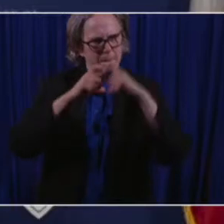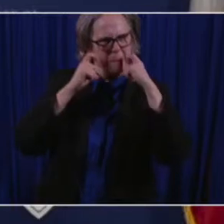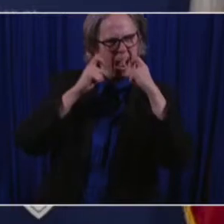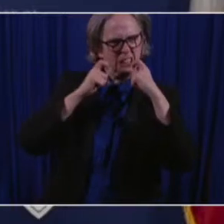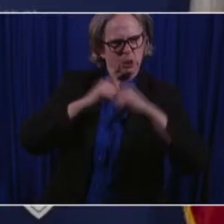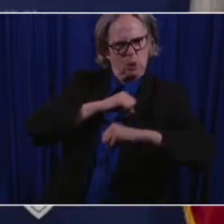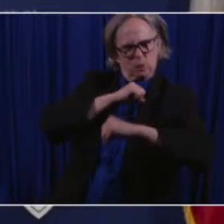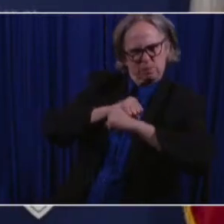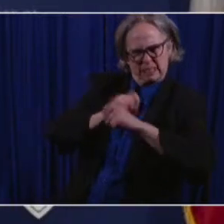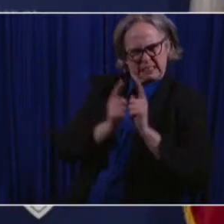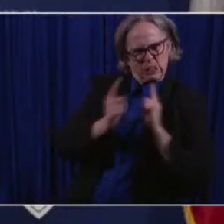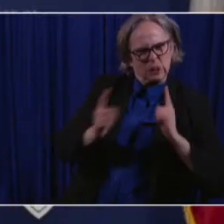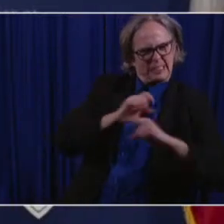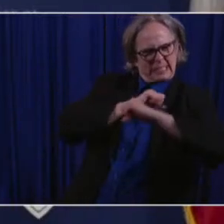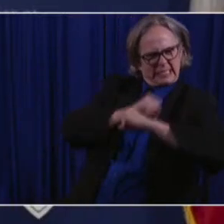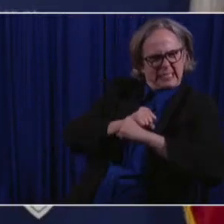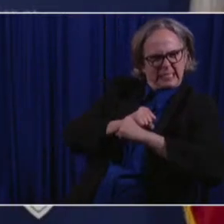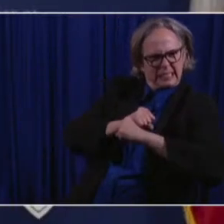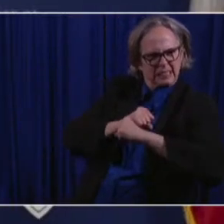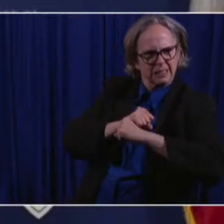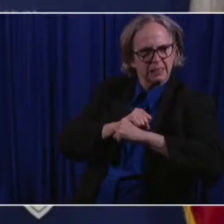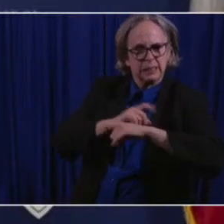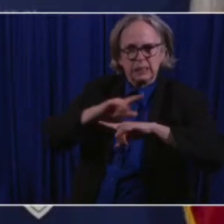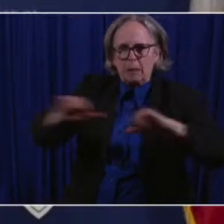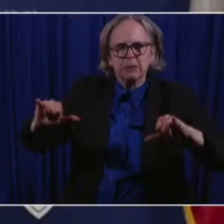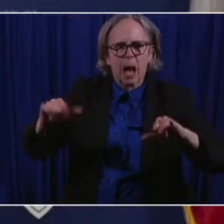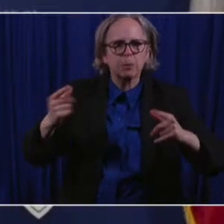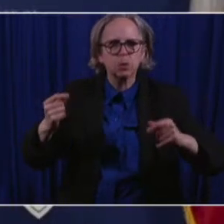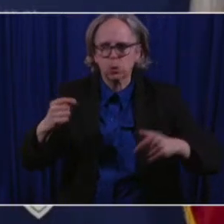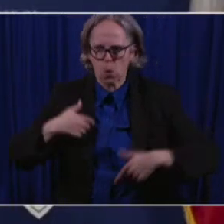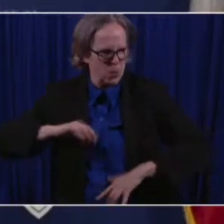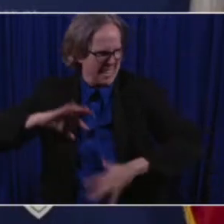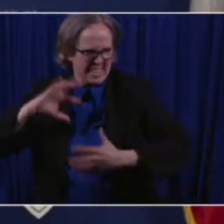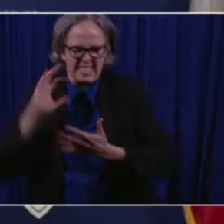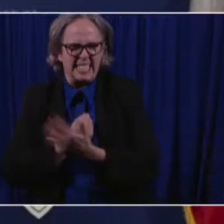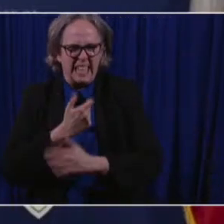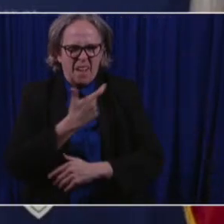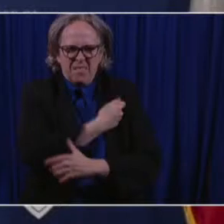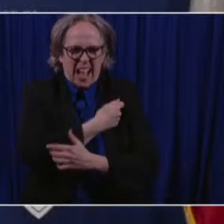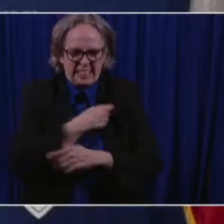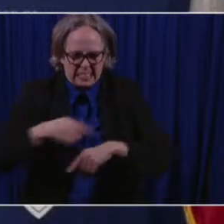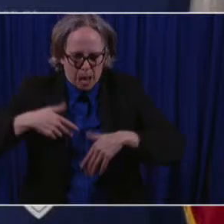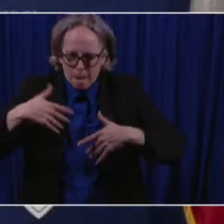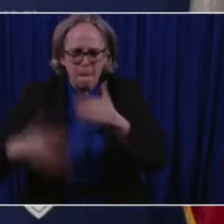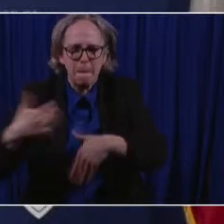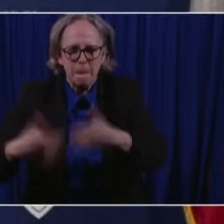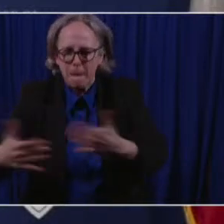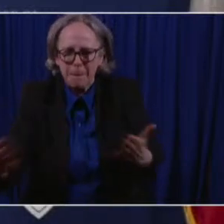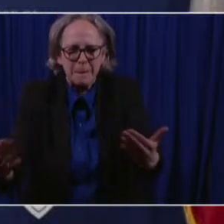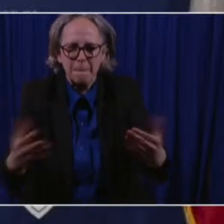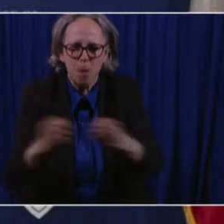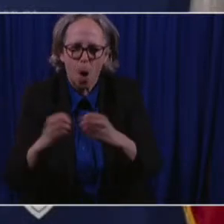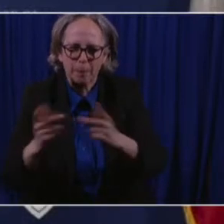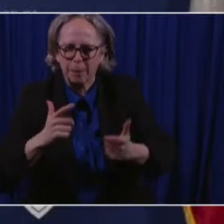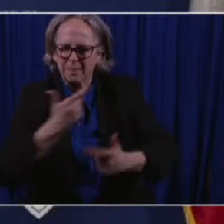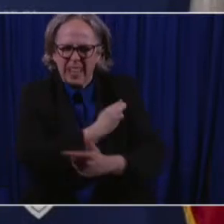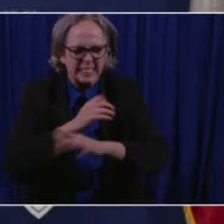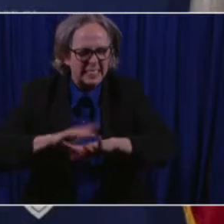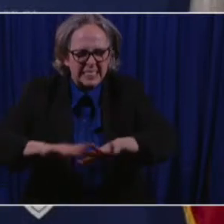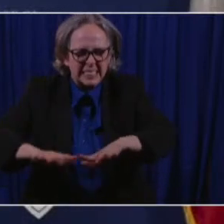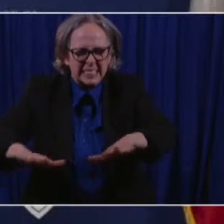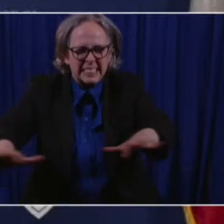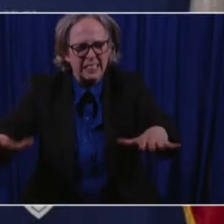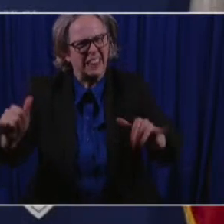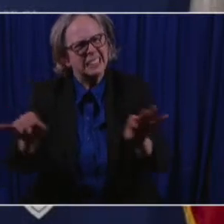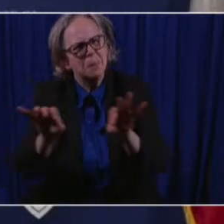At the same time, we have got to really put the emphasis on getting the shots. That's why every